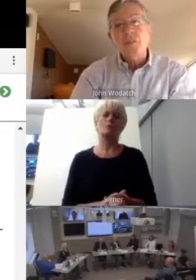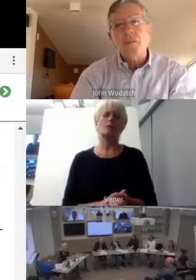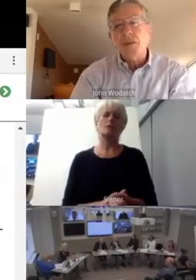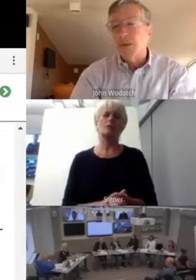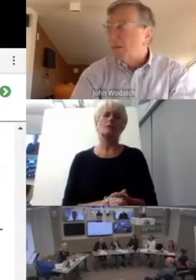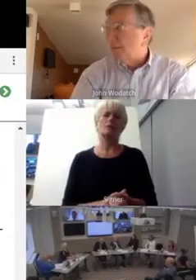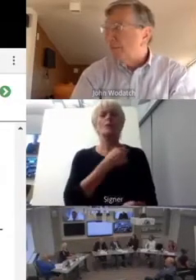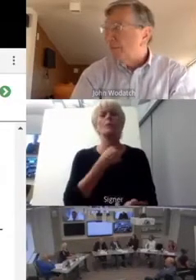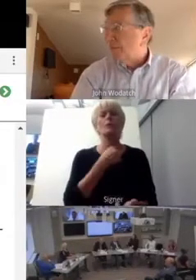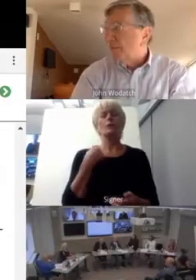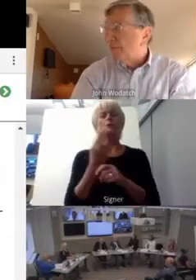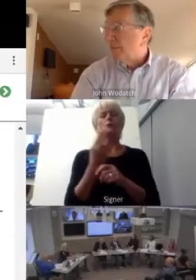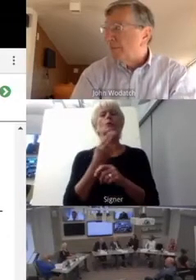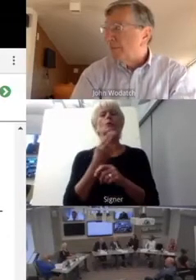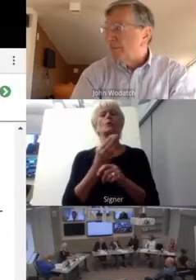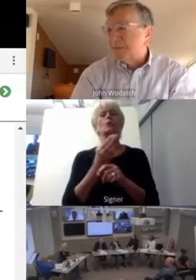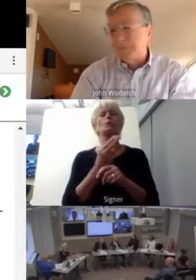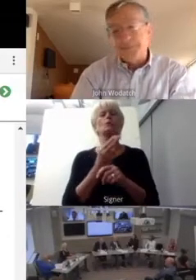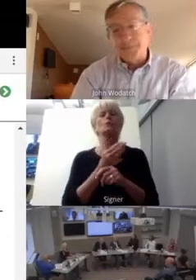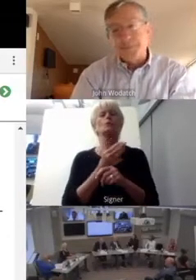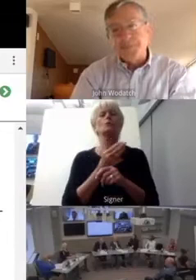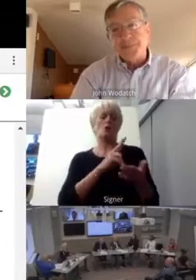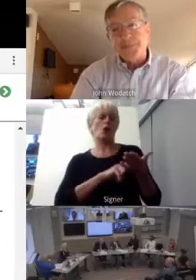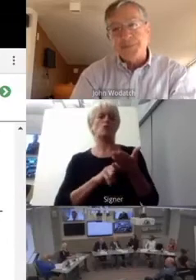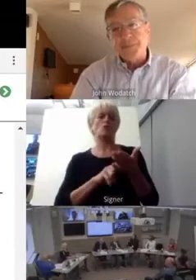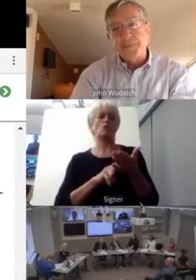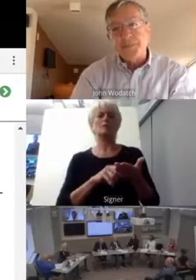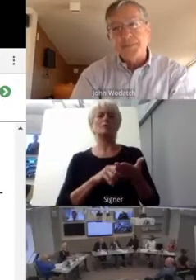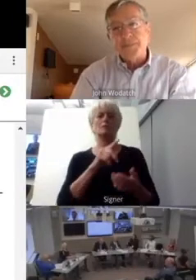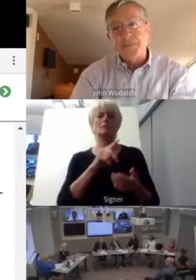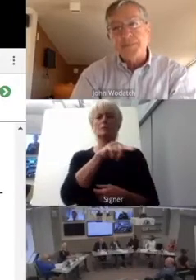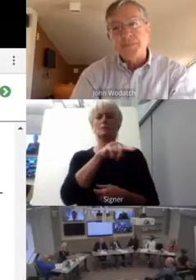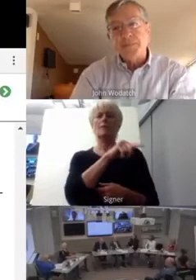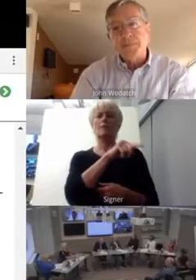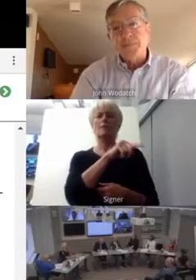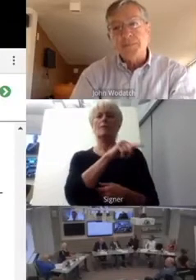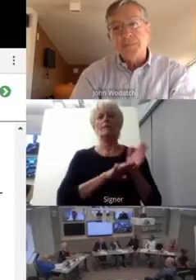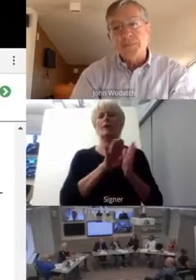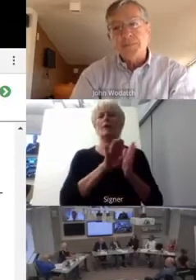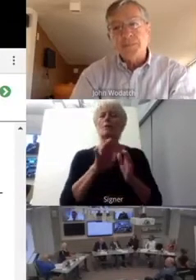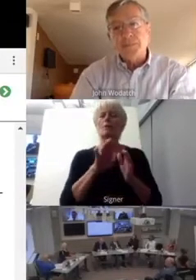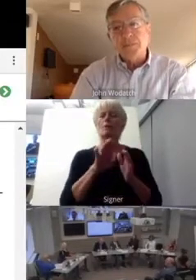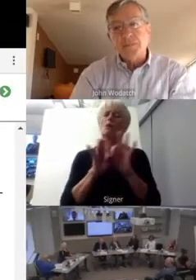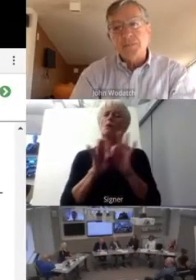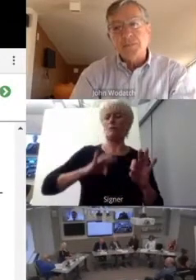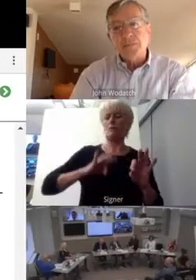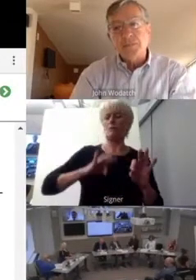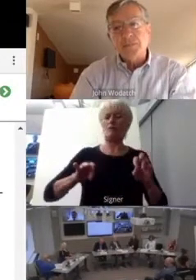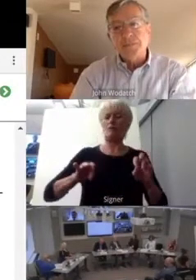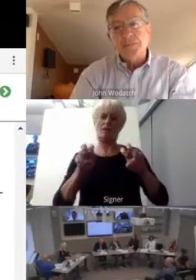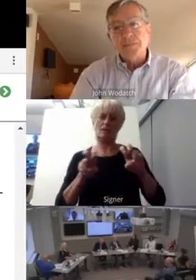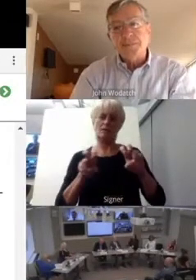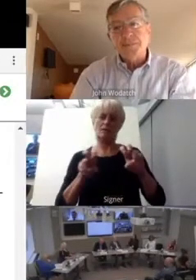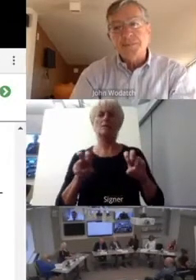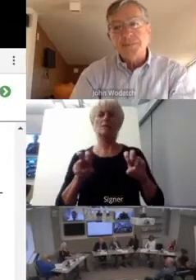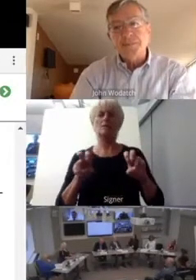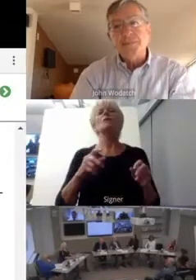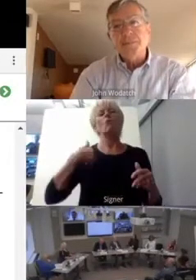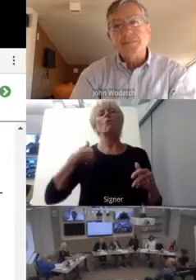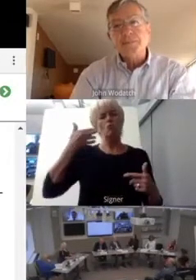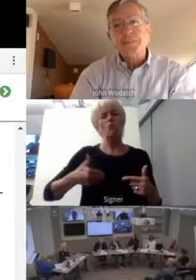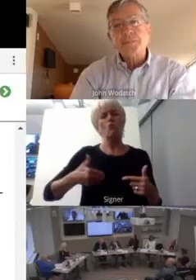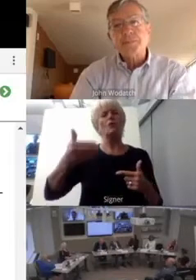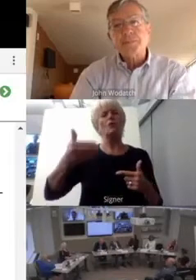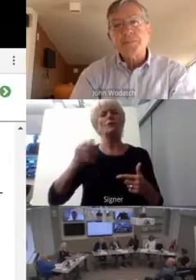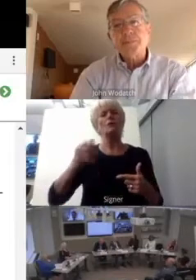develop the cost-benefit analysis, and we regularly have to redo the work of the contractors because there are